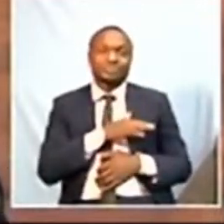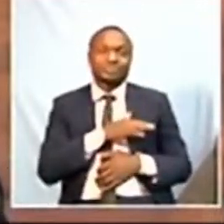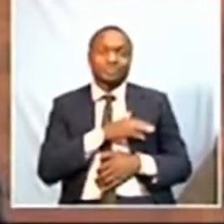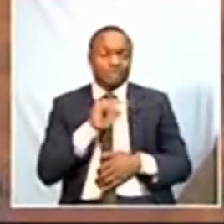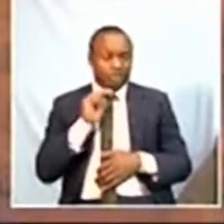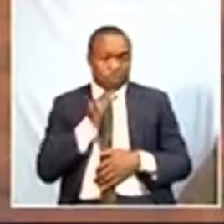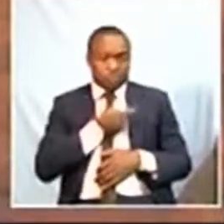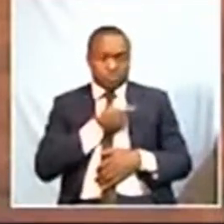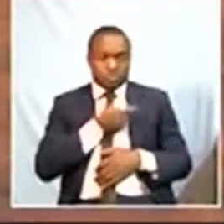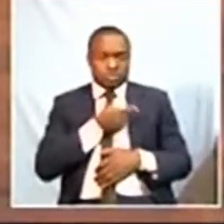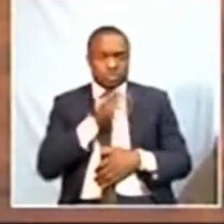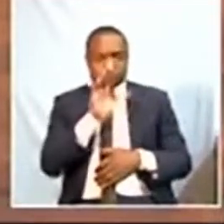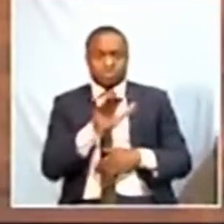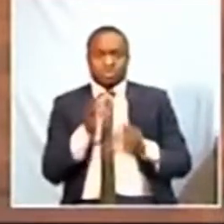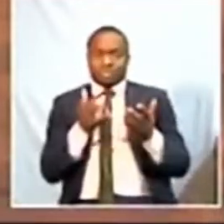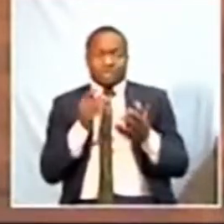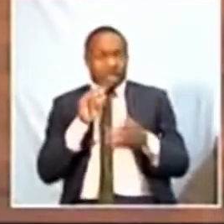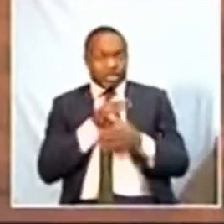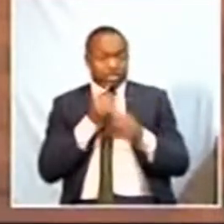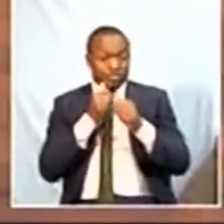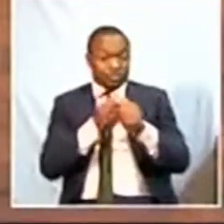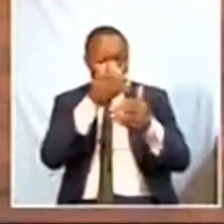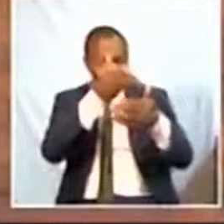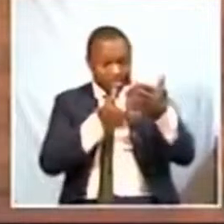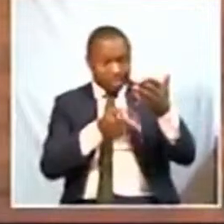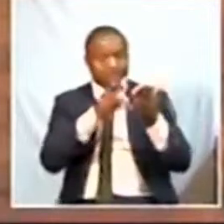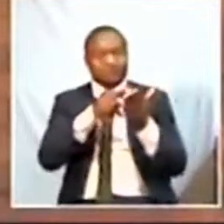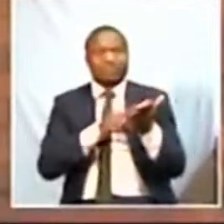we are not there. We're just following these reports. And you write yourselves.